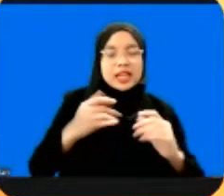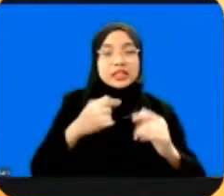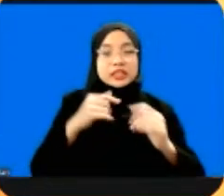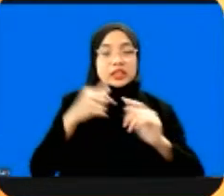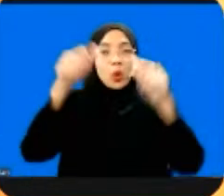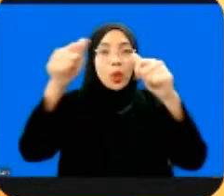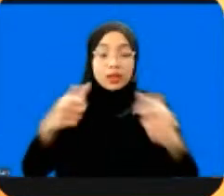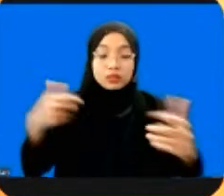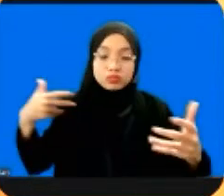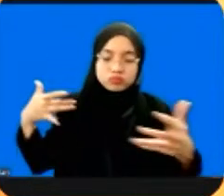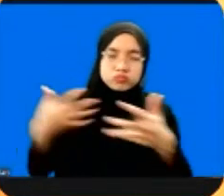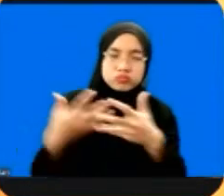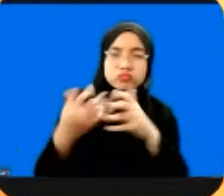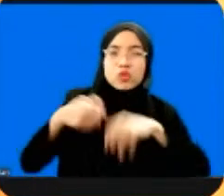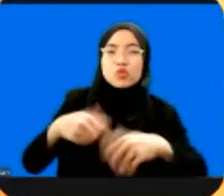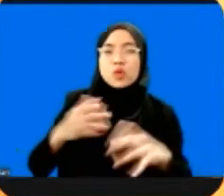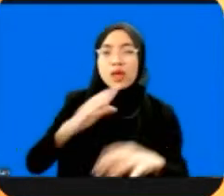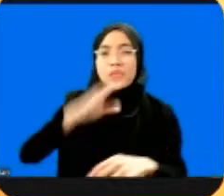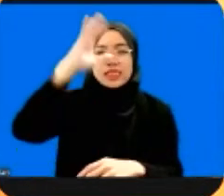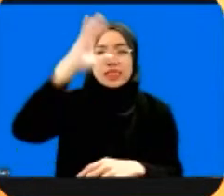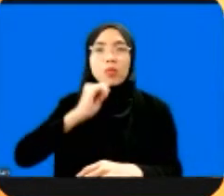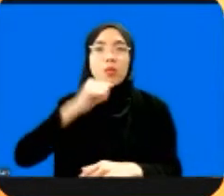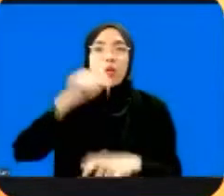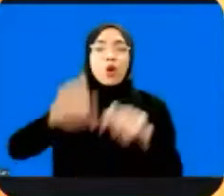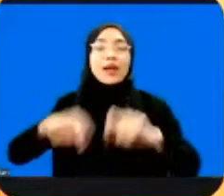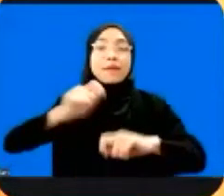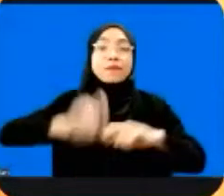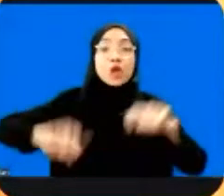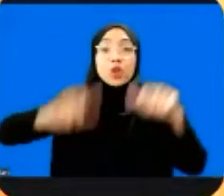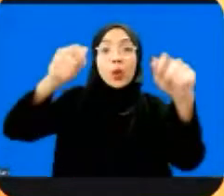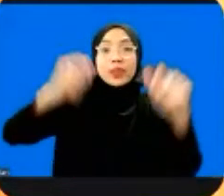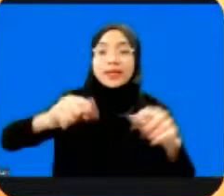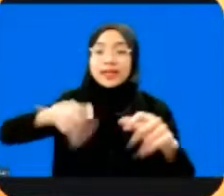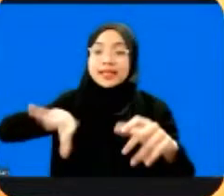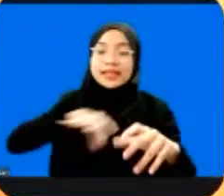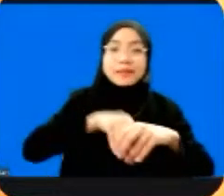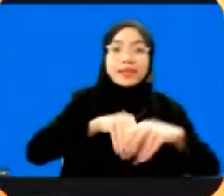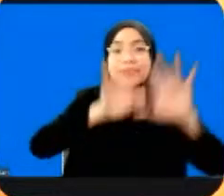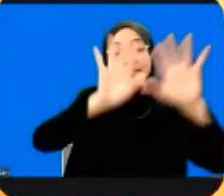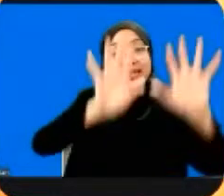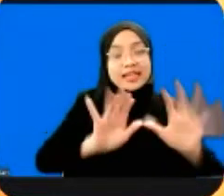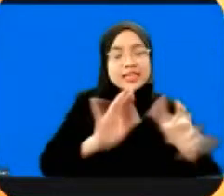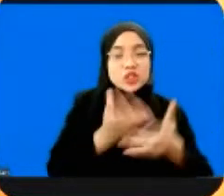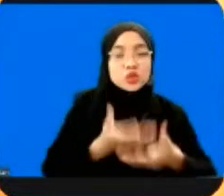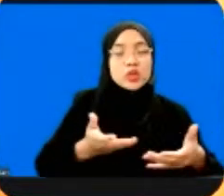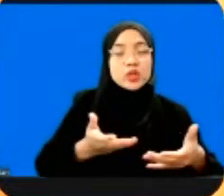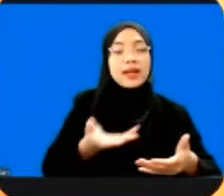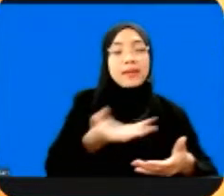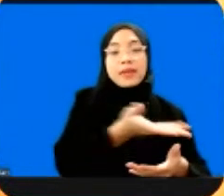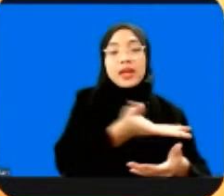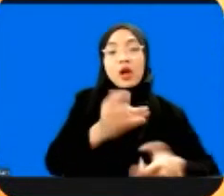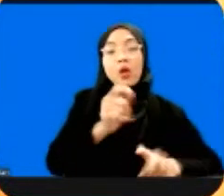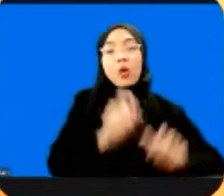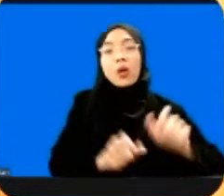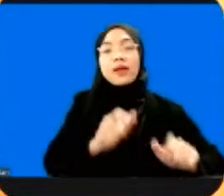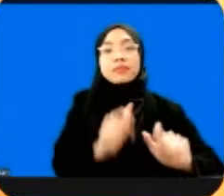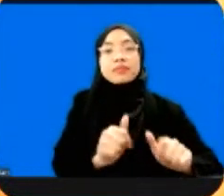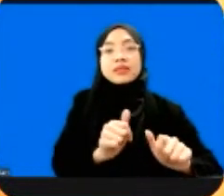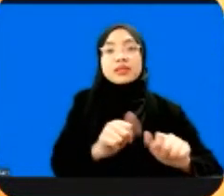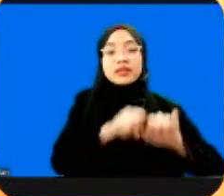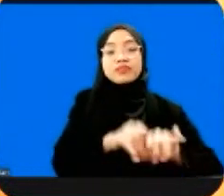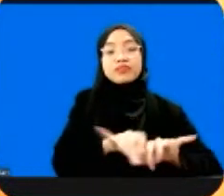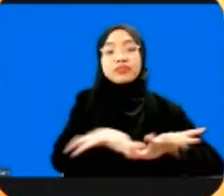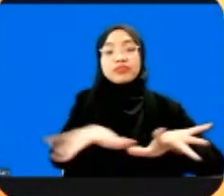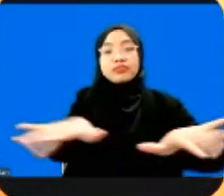post it in their social media so it can be reach many people.